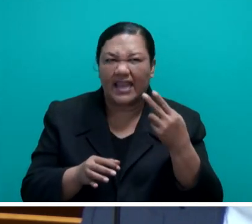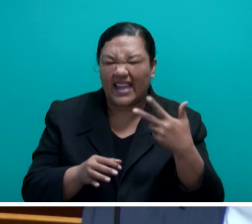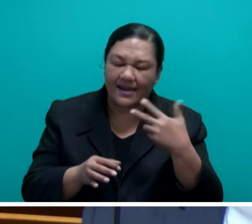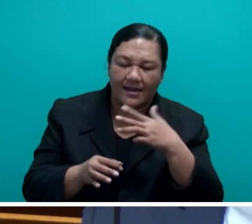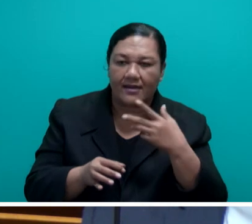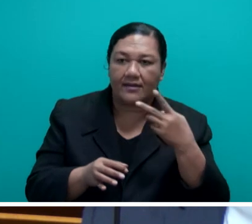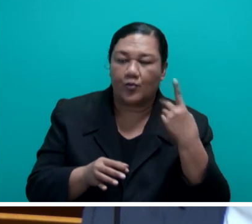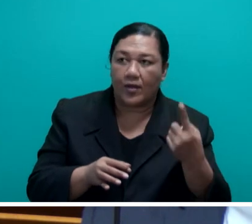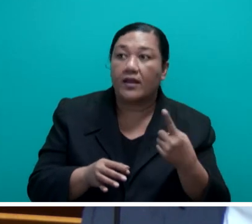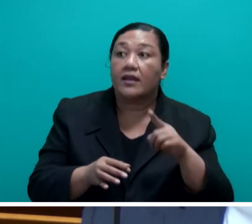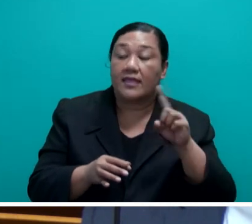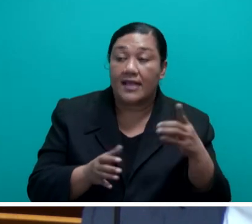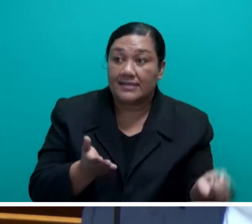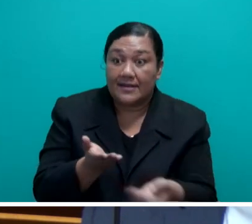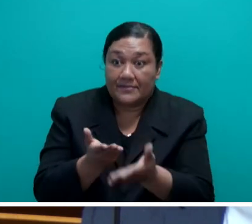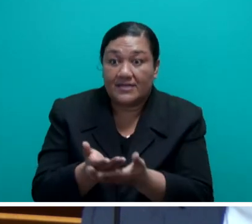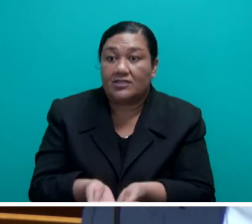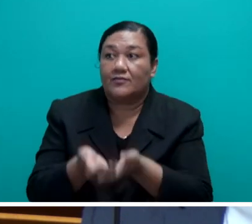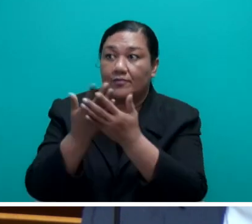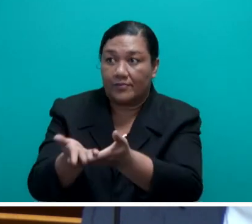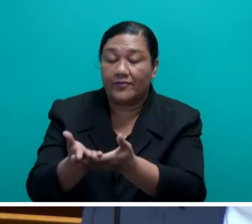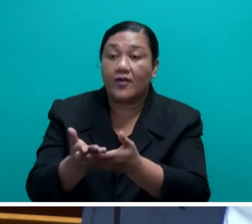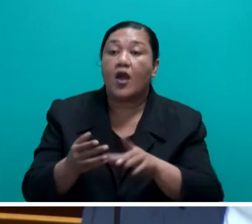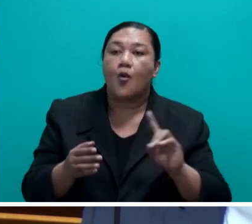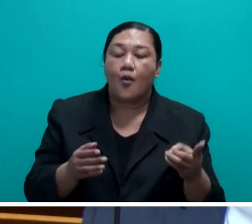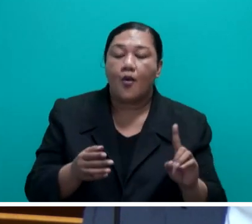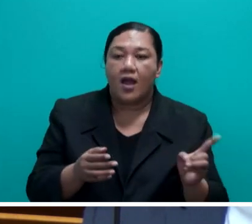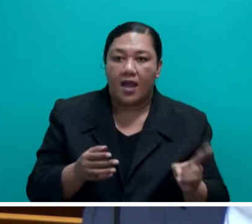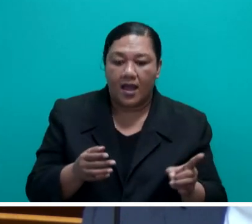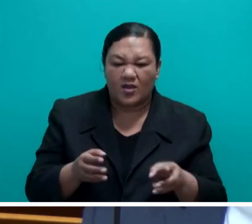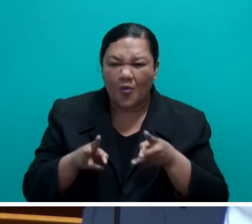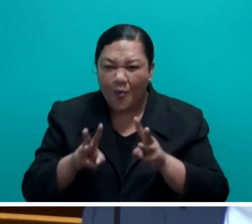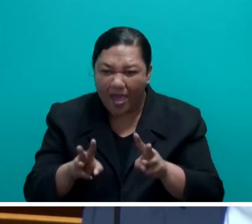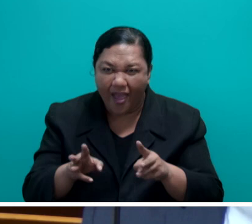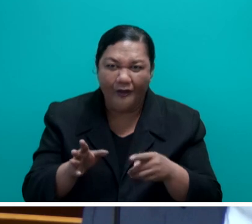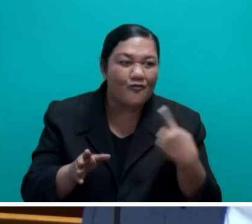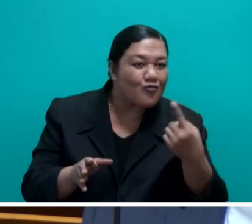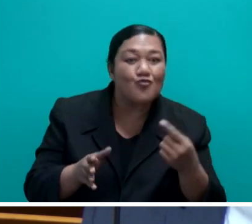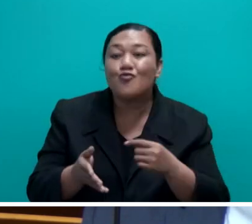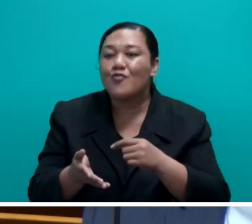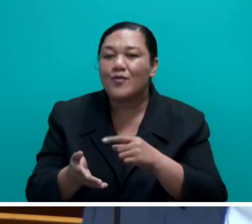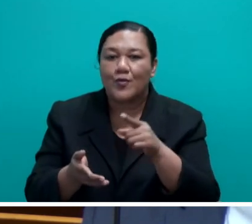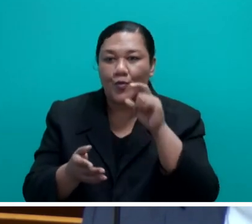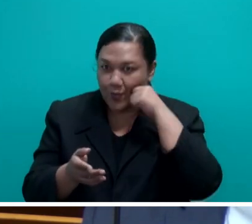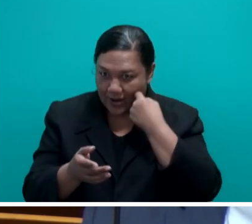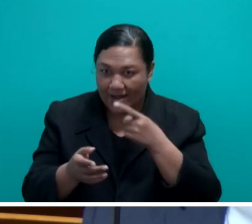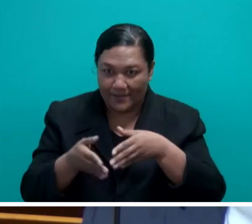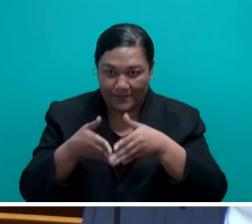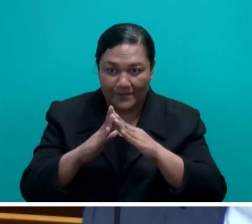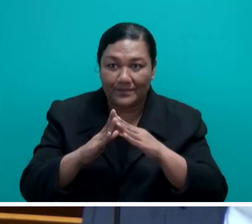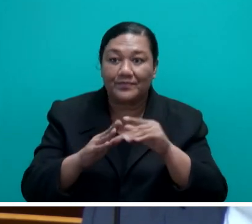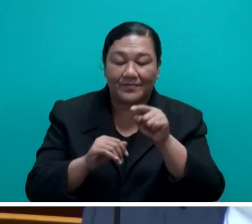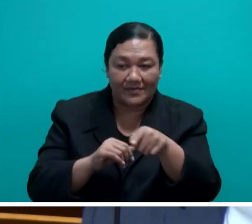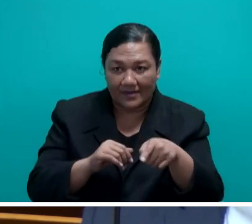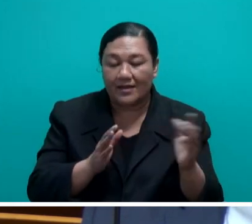obtained, a submission of waiver of tender will be submitted to the Ministry of Finance, Strategic Planning, National Development and Statistics